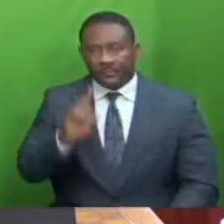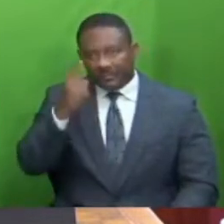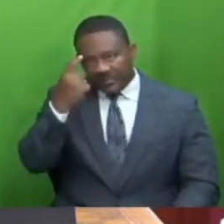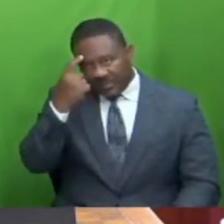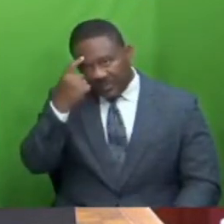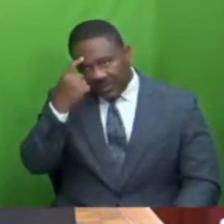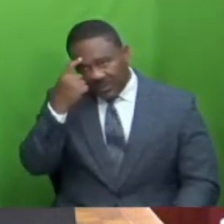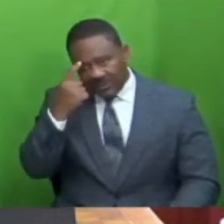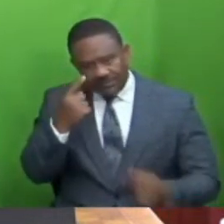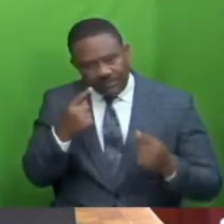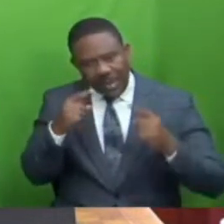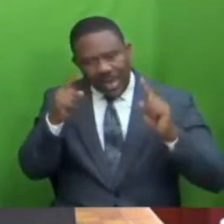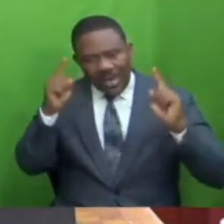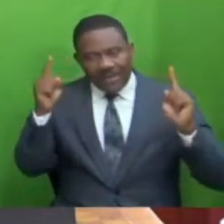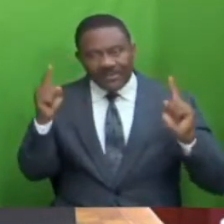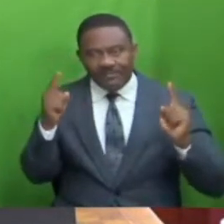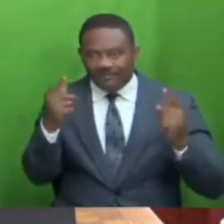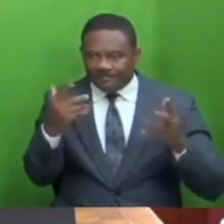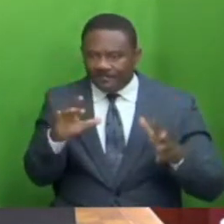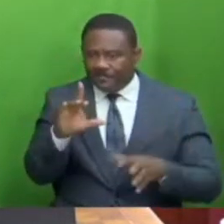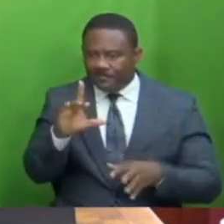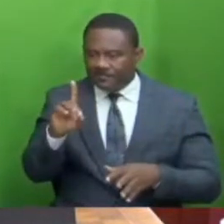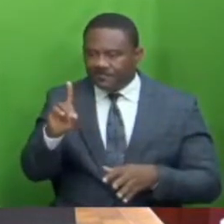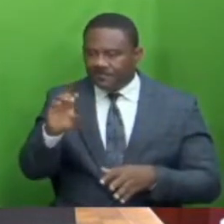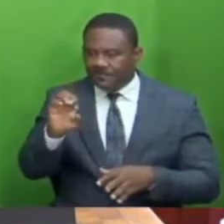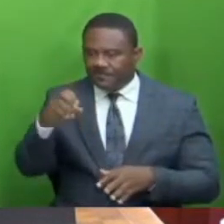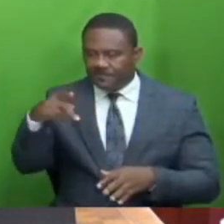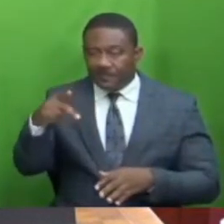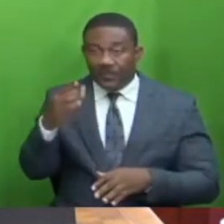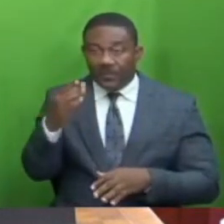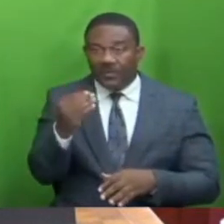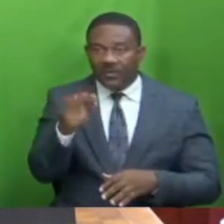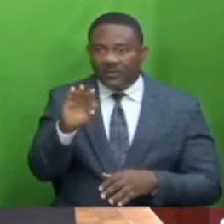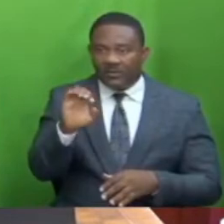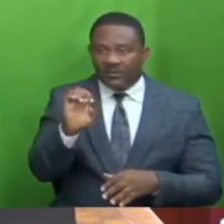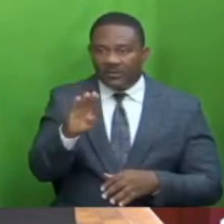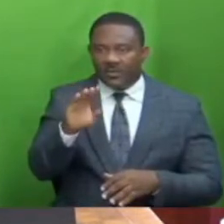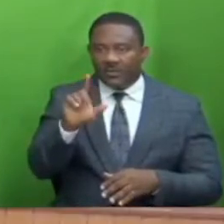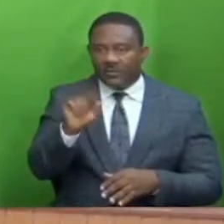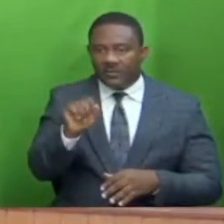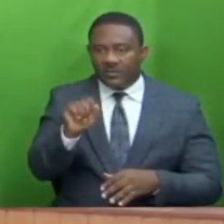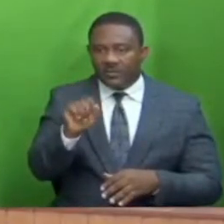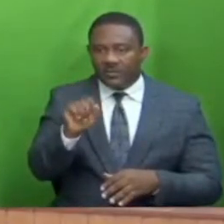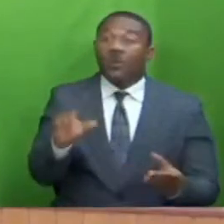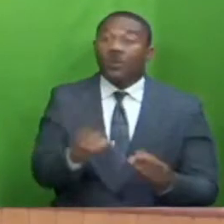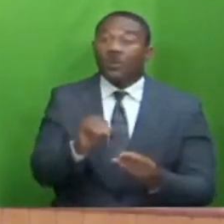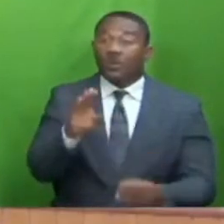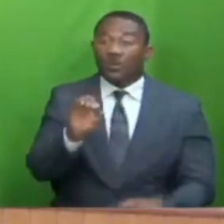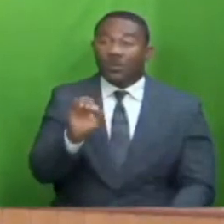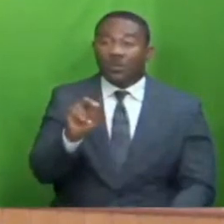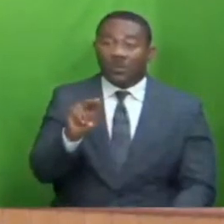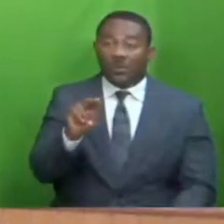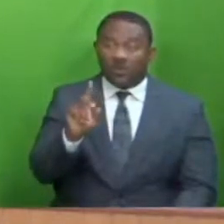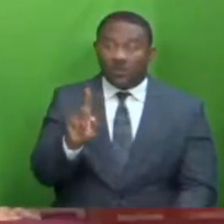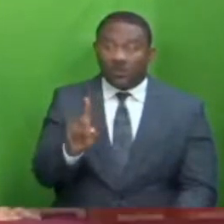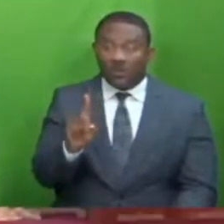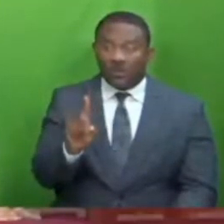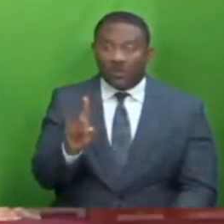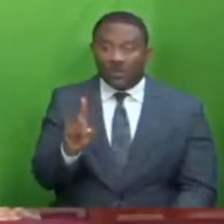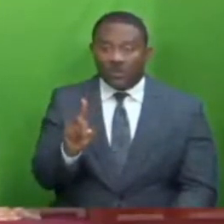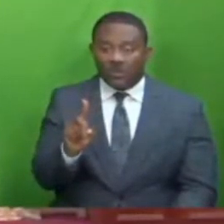successfully completed the DDEP on 14 February 2022. Total bonds amounted